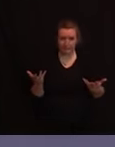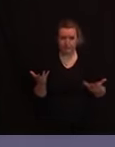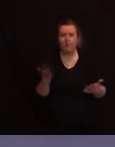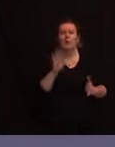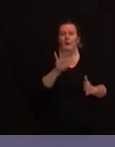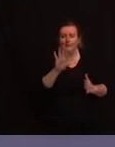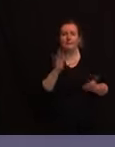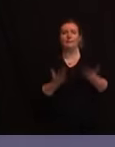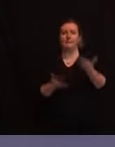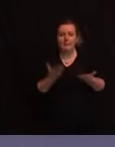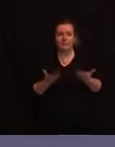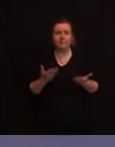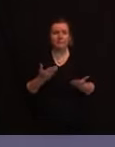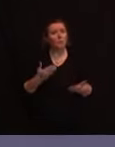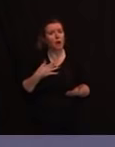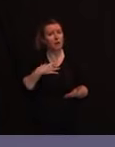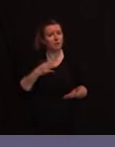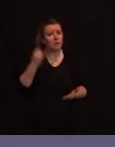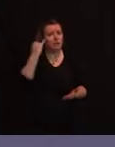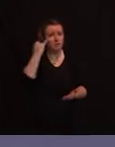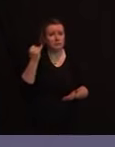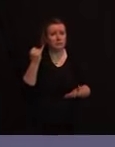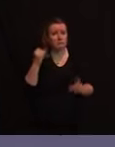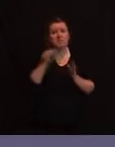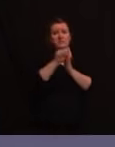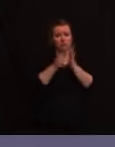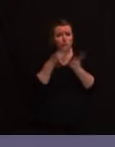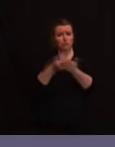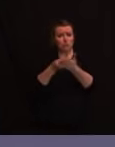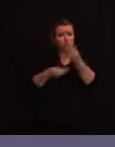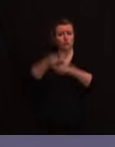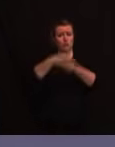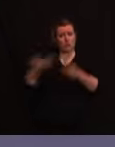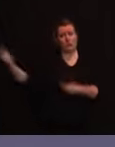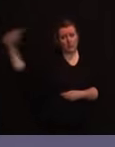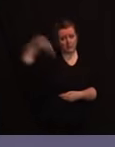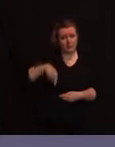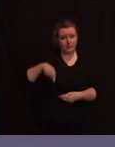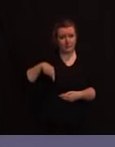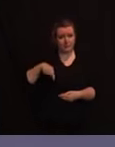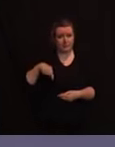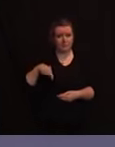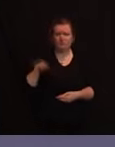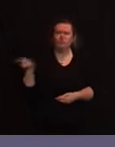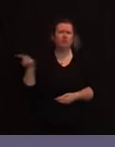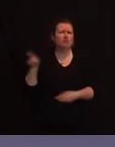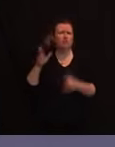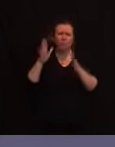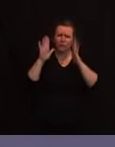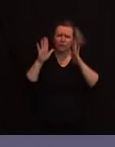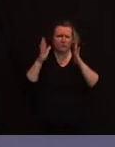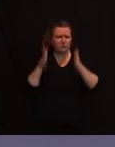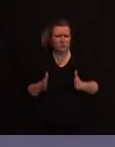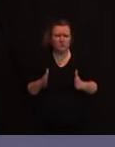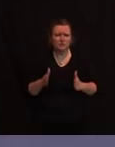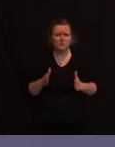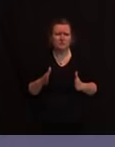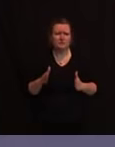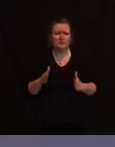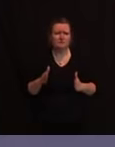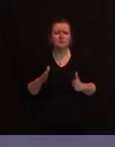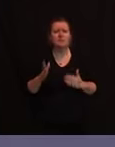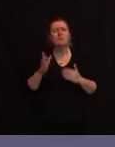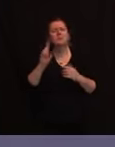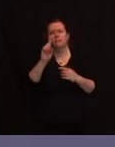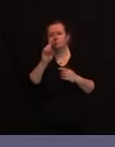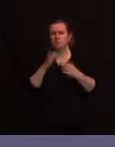I love the idea of the treasurer being here, and she's extraordinary, but it might make sense to wait a little bit till we have a better sense of the landscape. It's